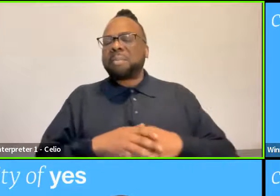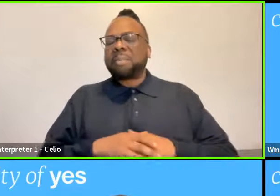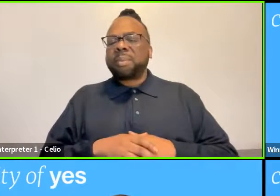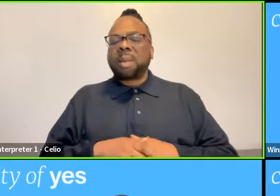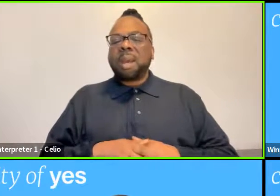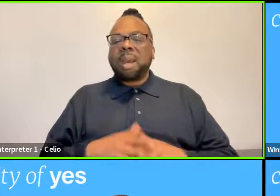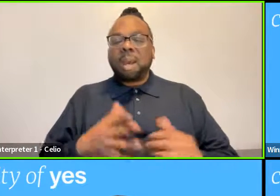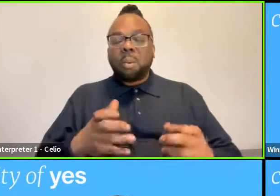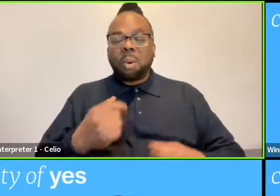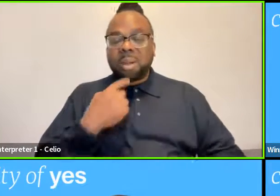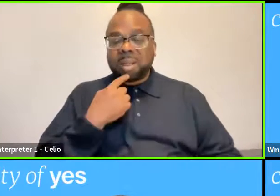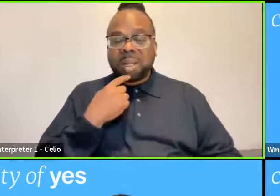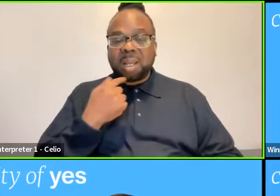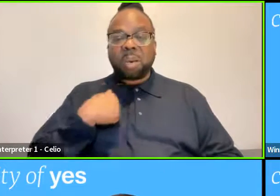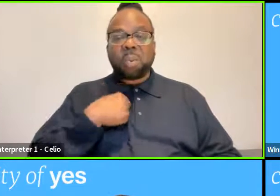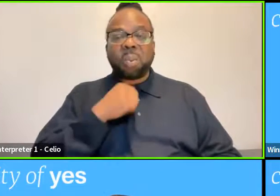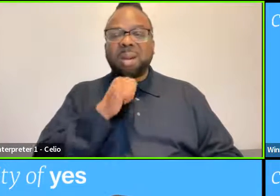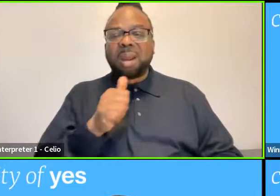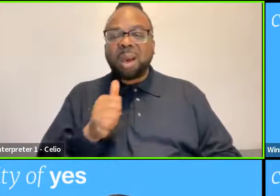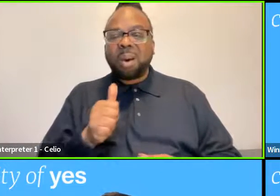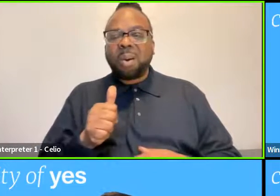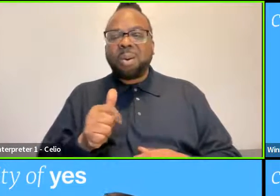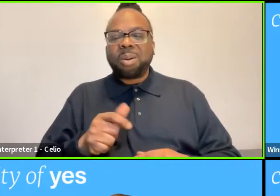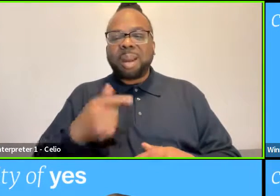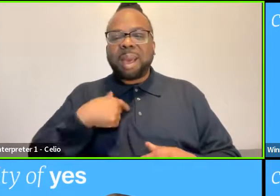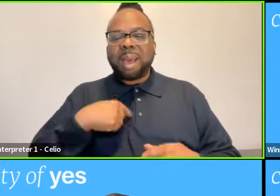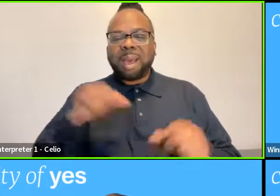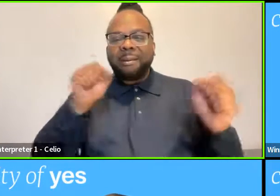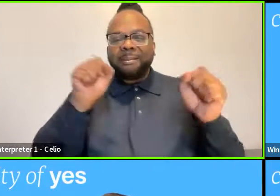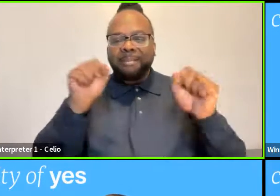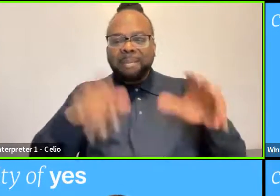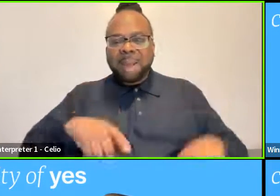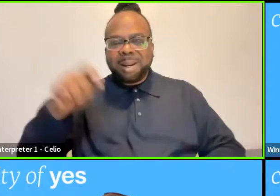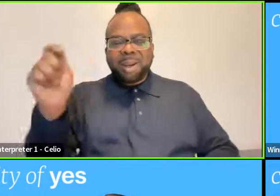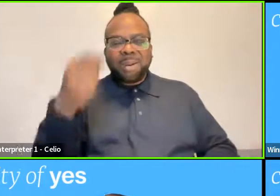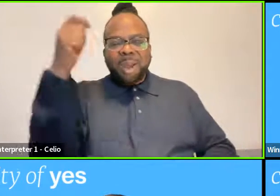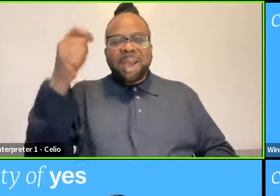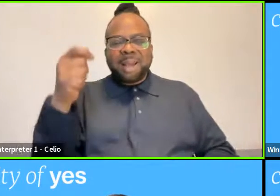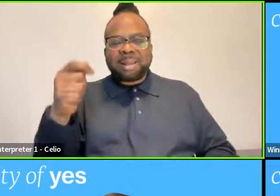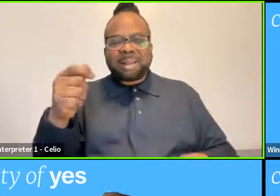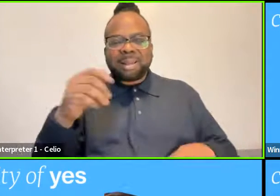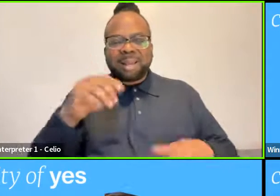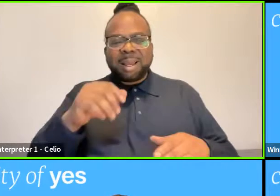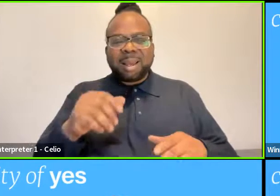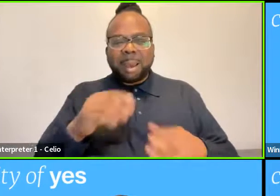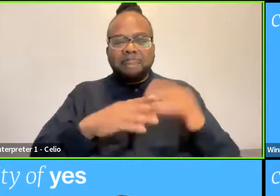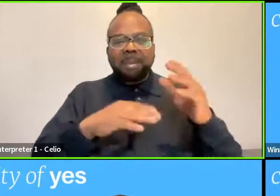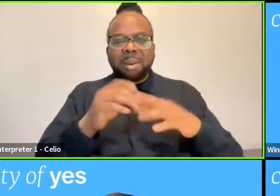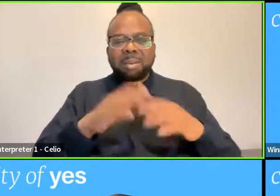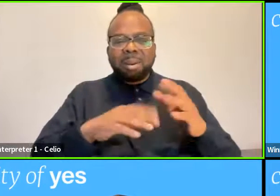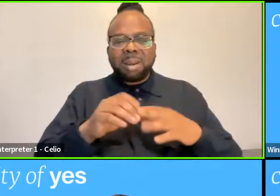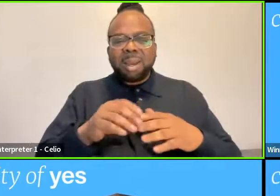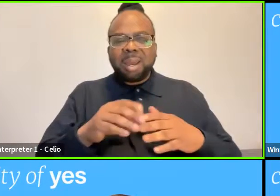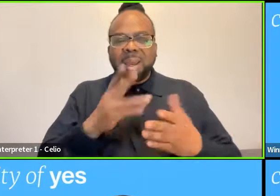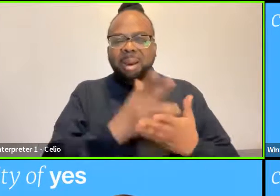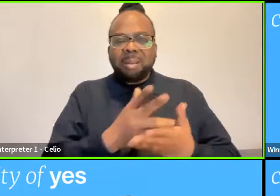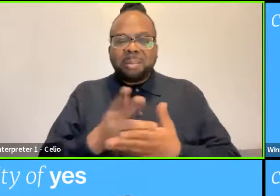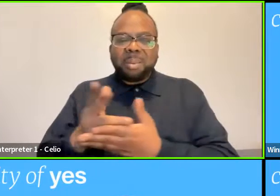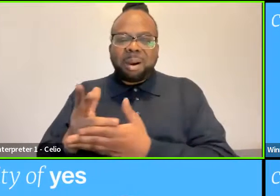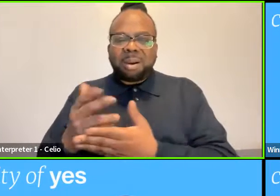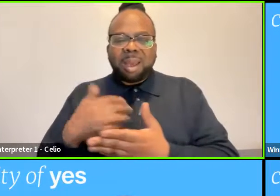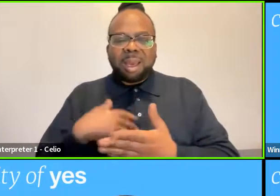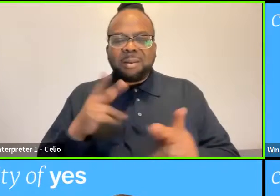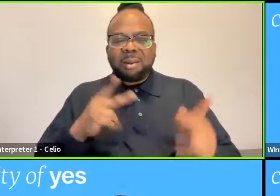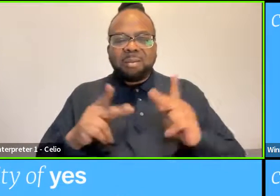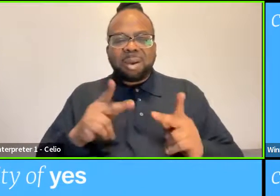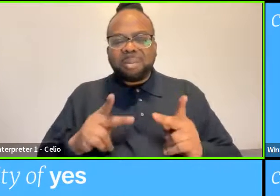want to say we're not going to wave a magic wand and remove the requirements for existing buildings, parking lots that have tenants, using